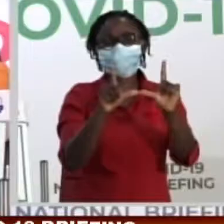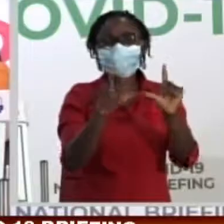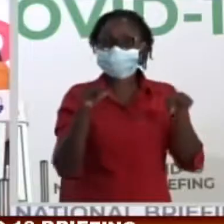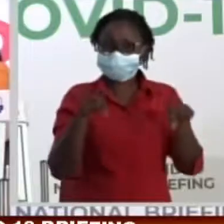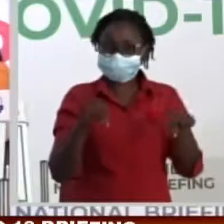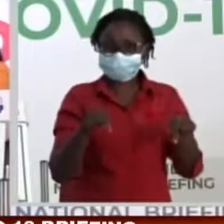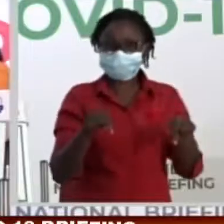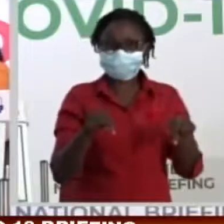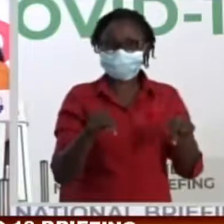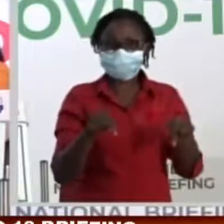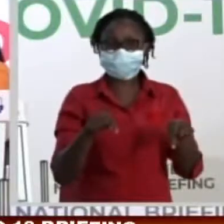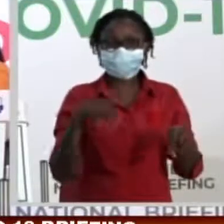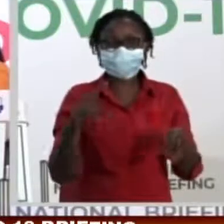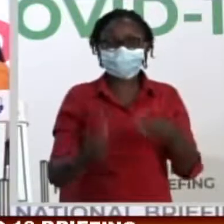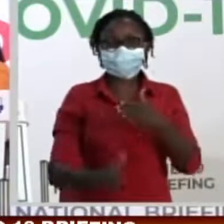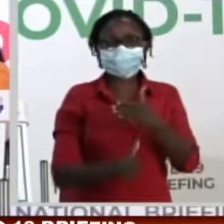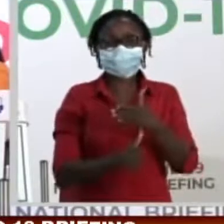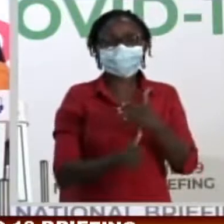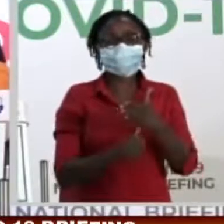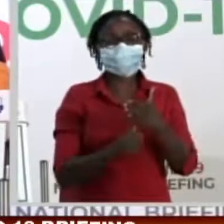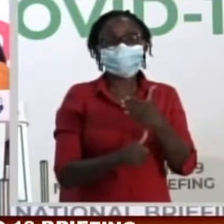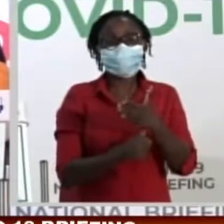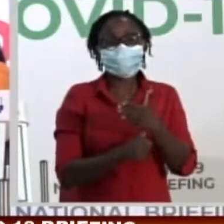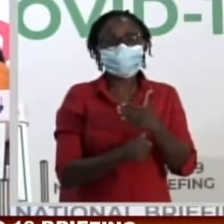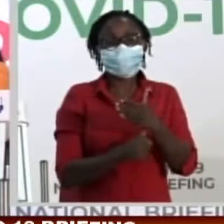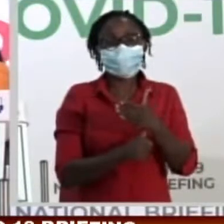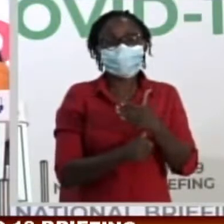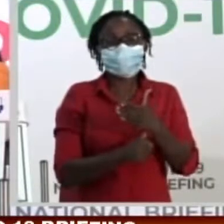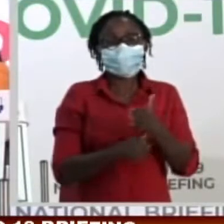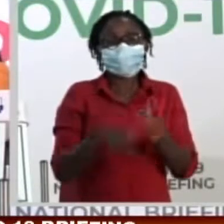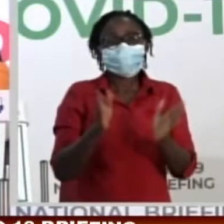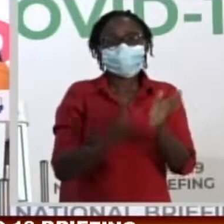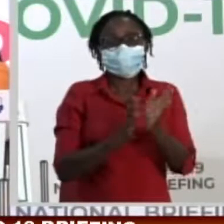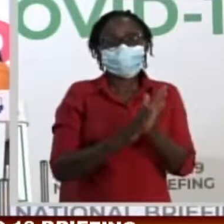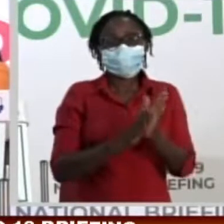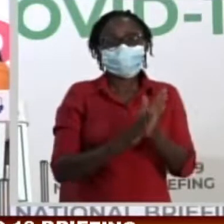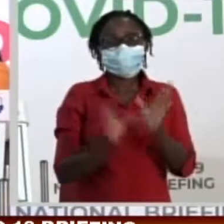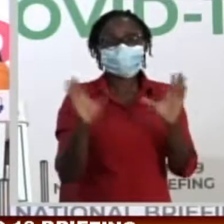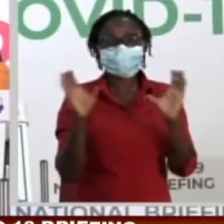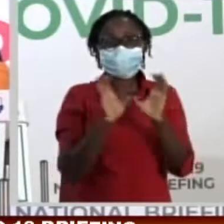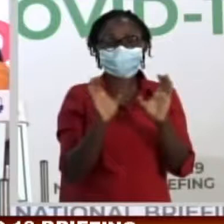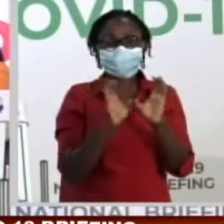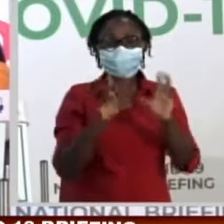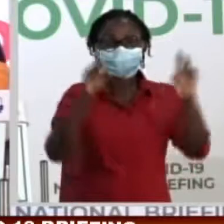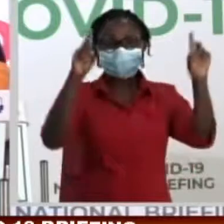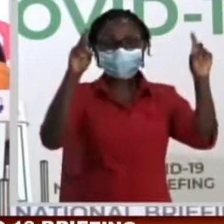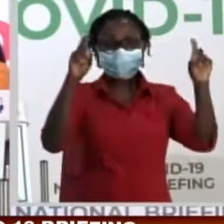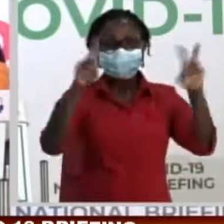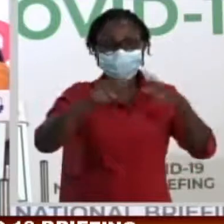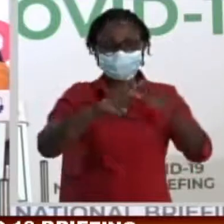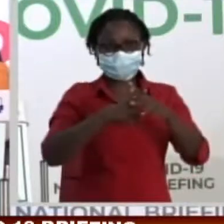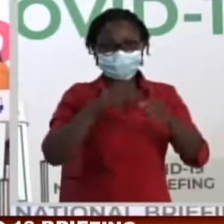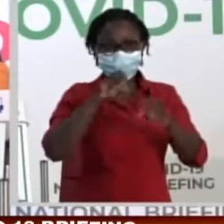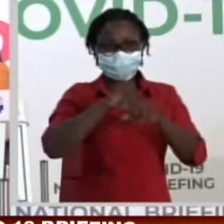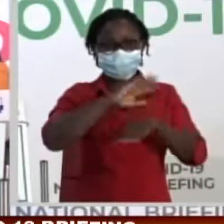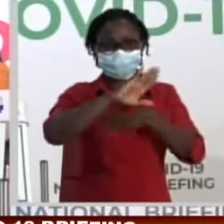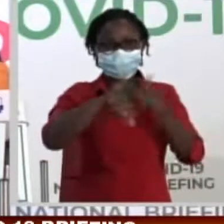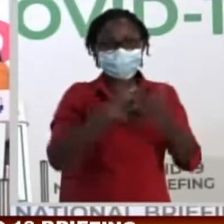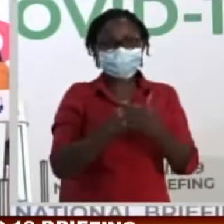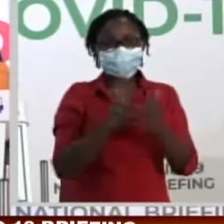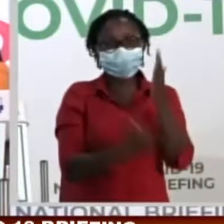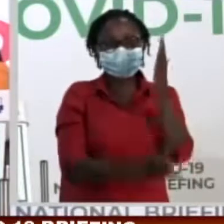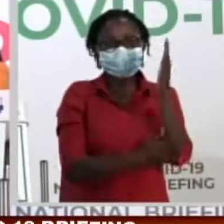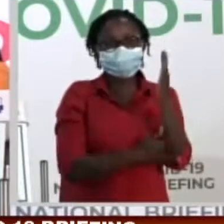Today, the senior secondary school certificate examinations commenced all over the country, like in other West